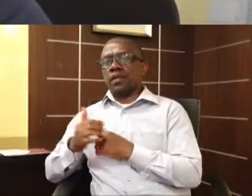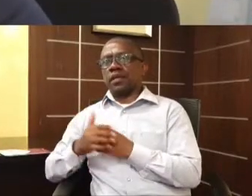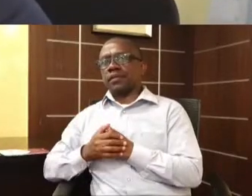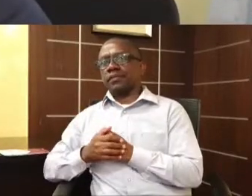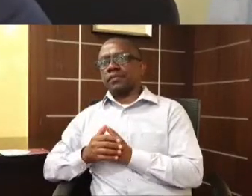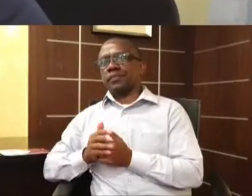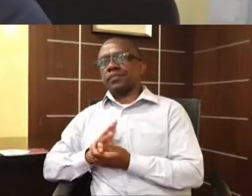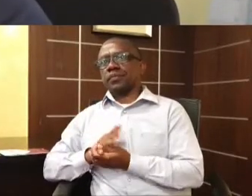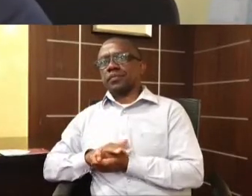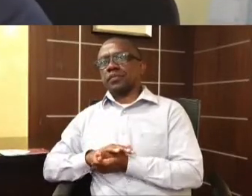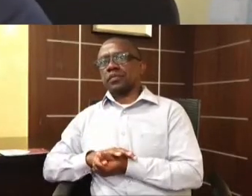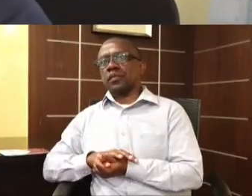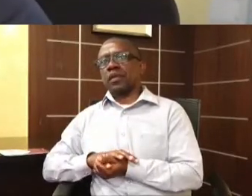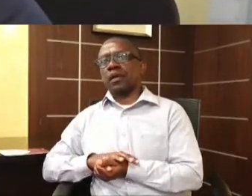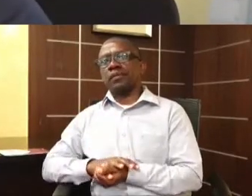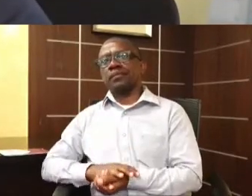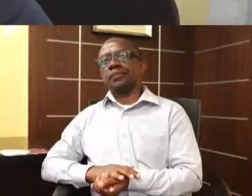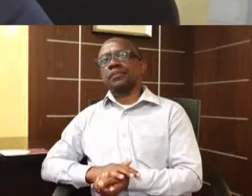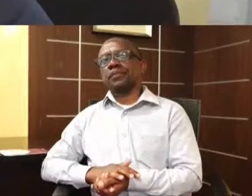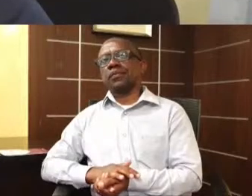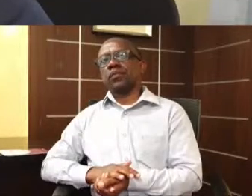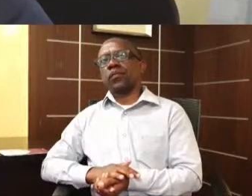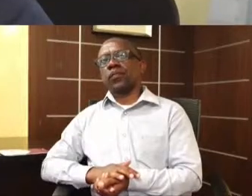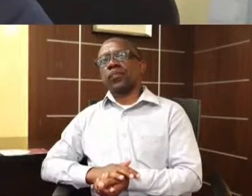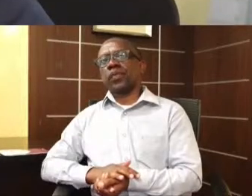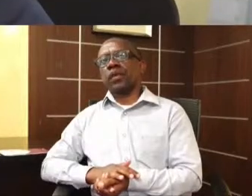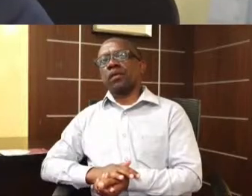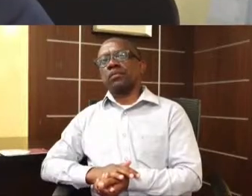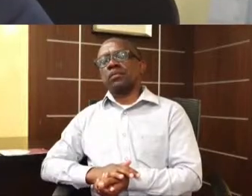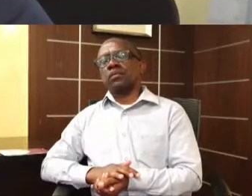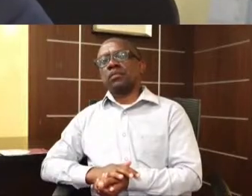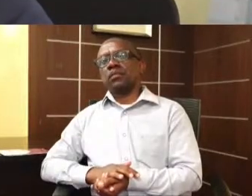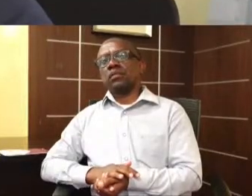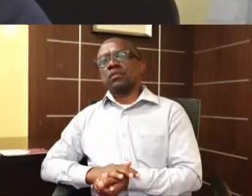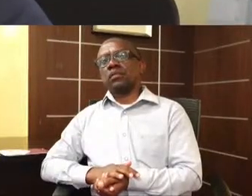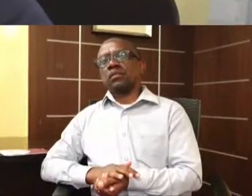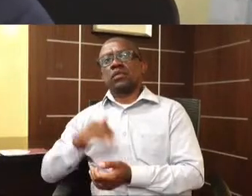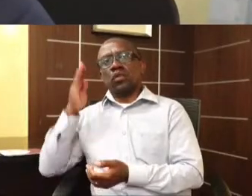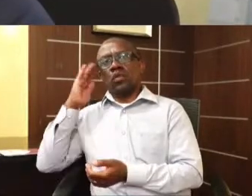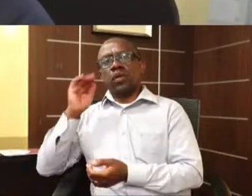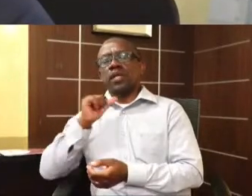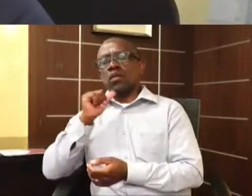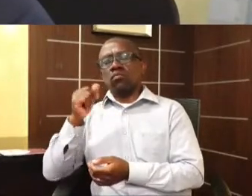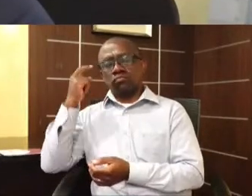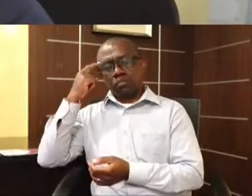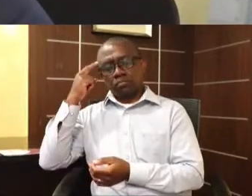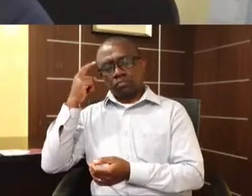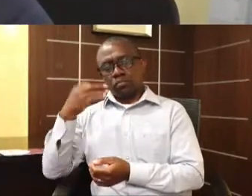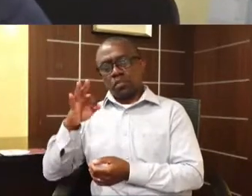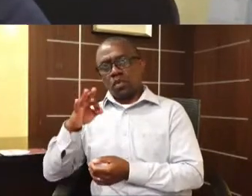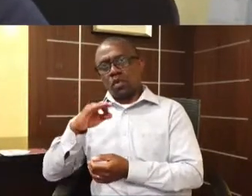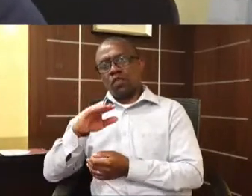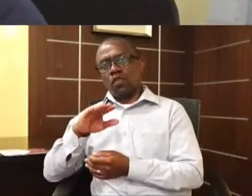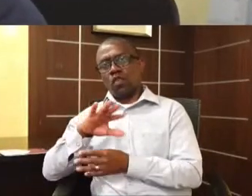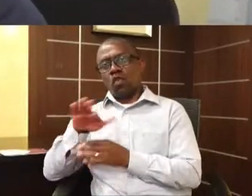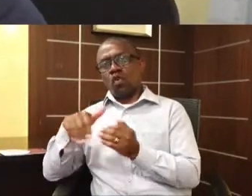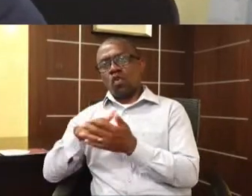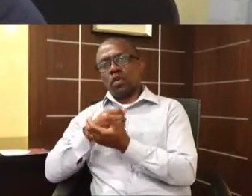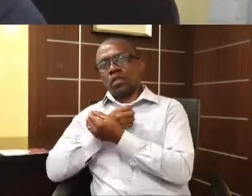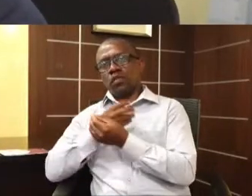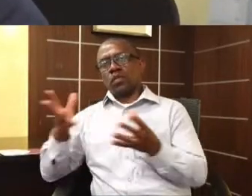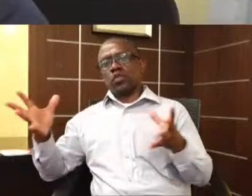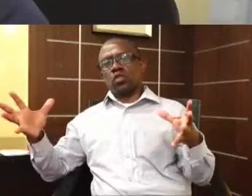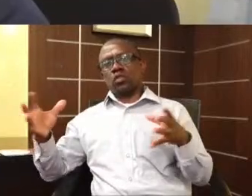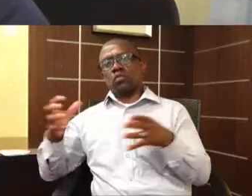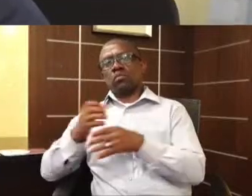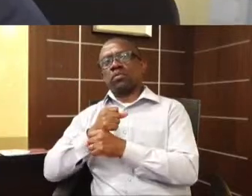Also, why don't we think of centralizing all these? You have shared several platforms that